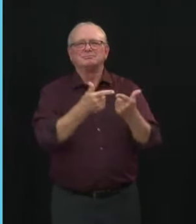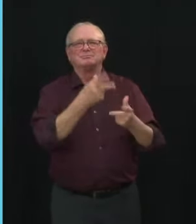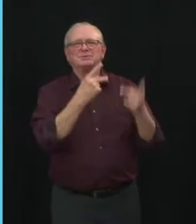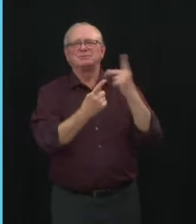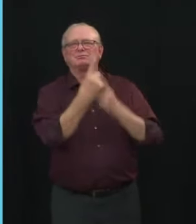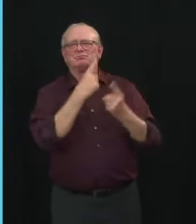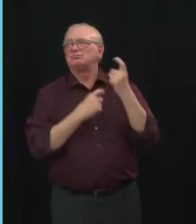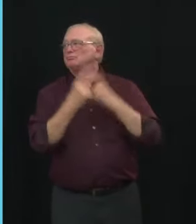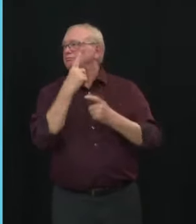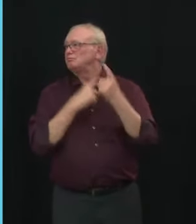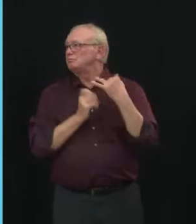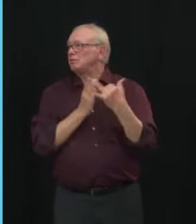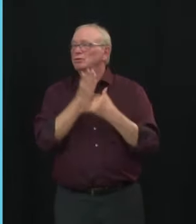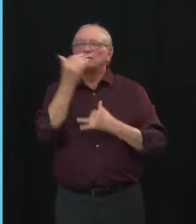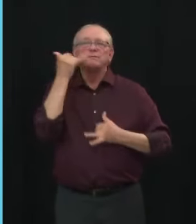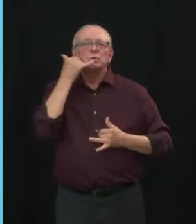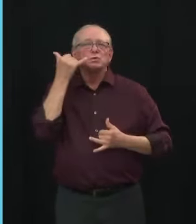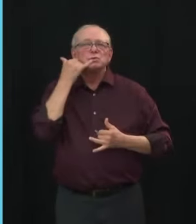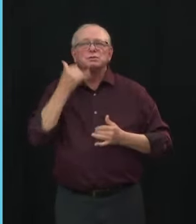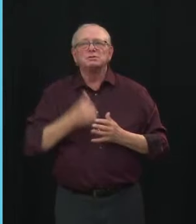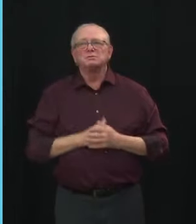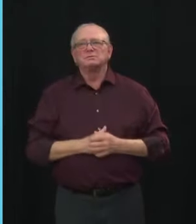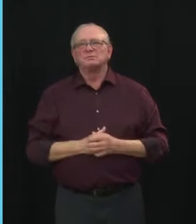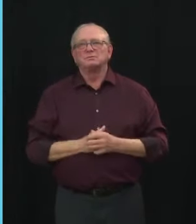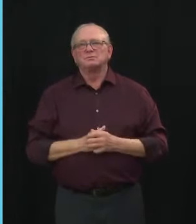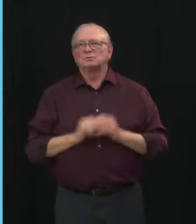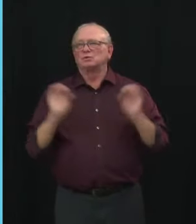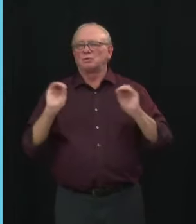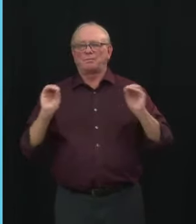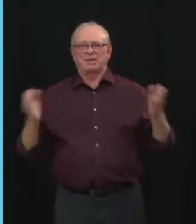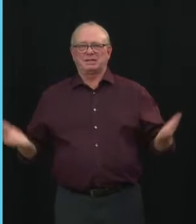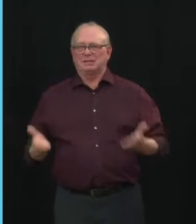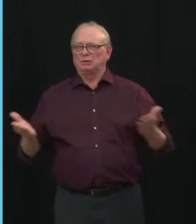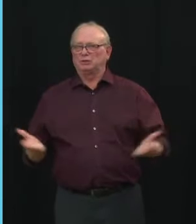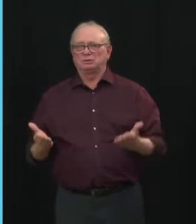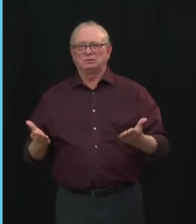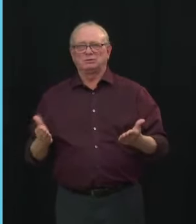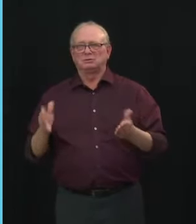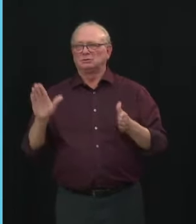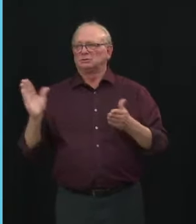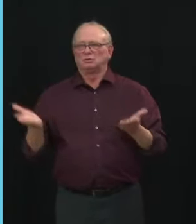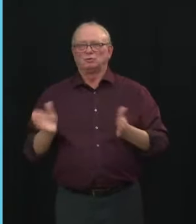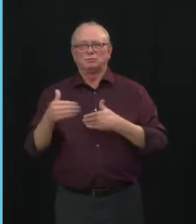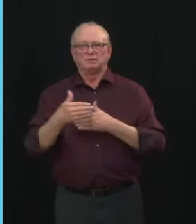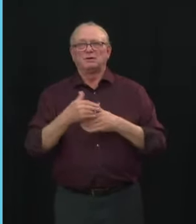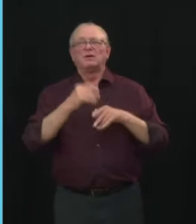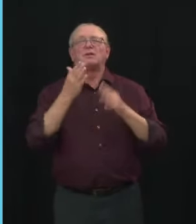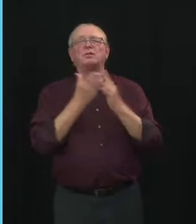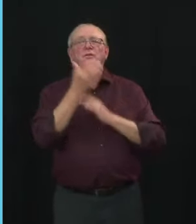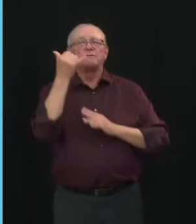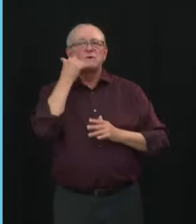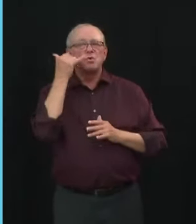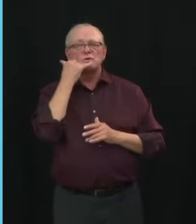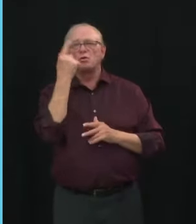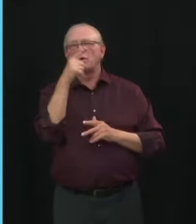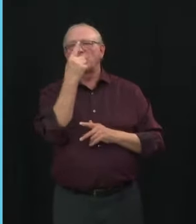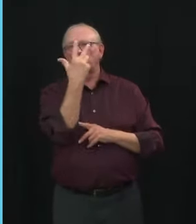Copping. No one here in the room with us, so we'll go to the phone, and I think we'll have time for 3 callers, so we'll take the first right now, please.